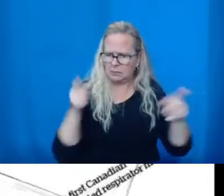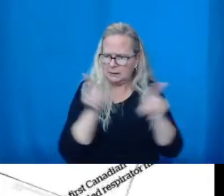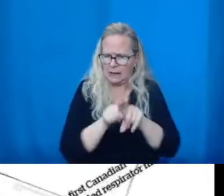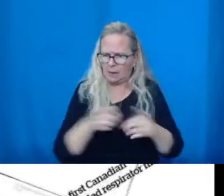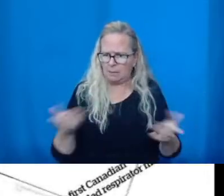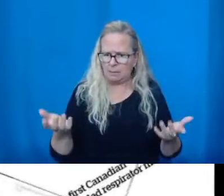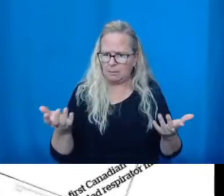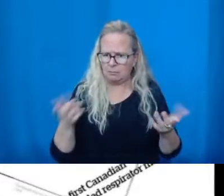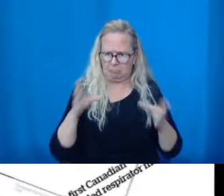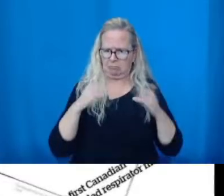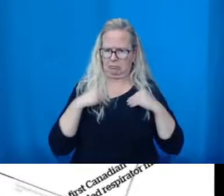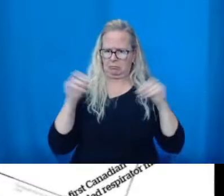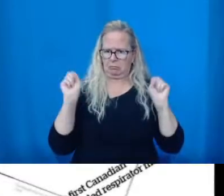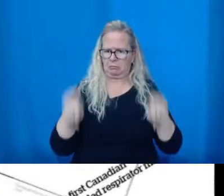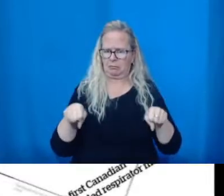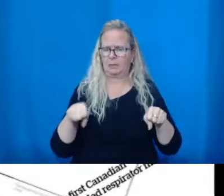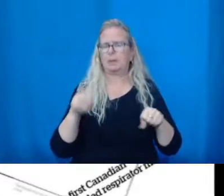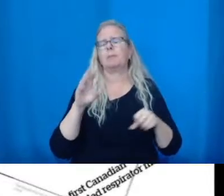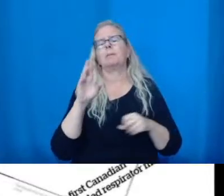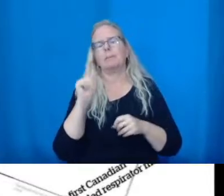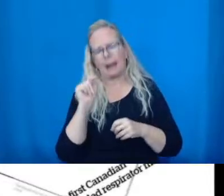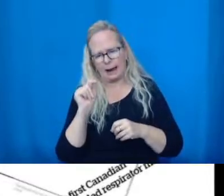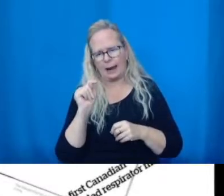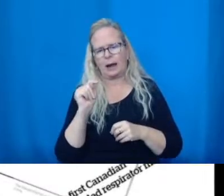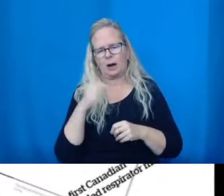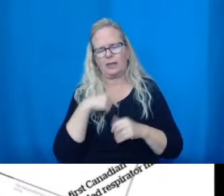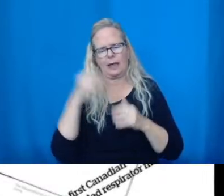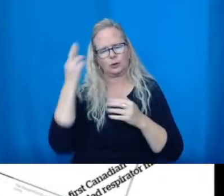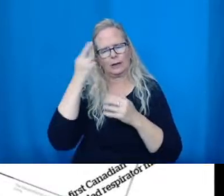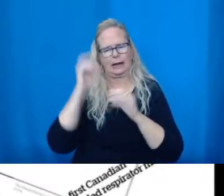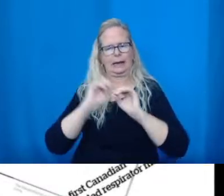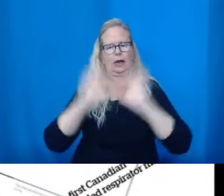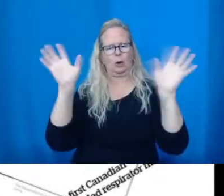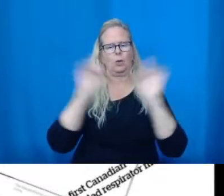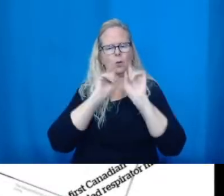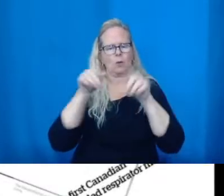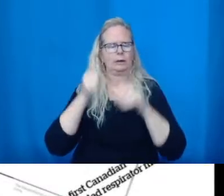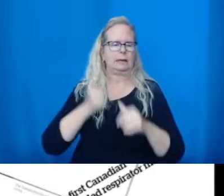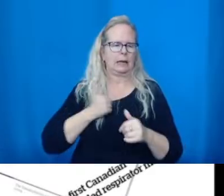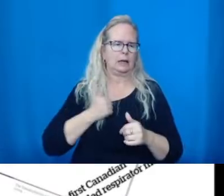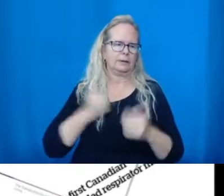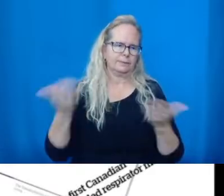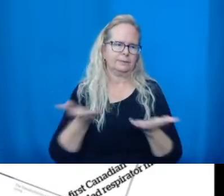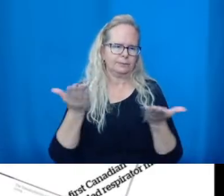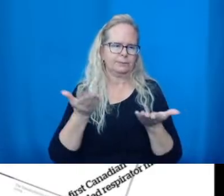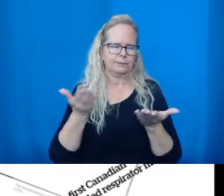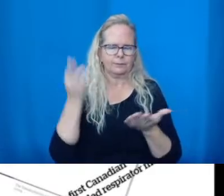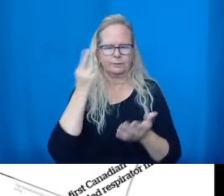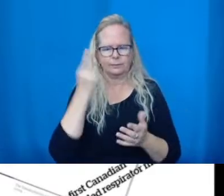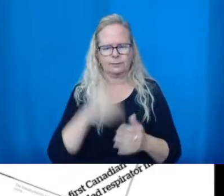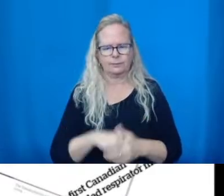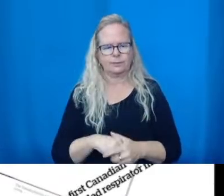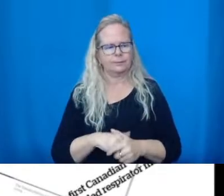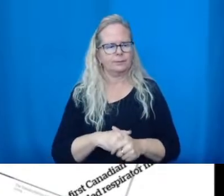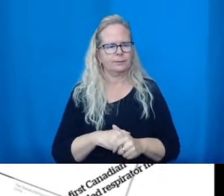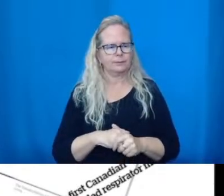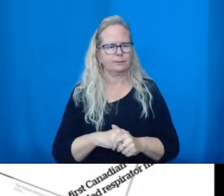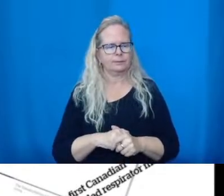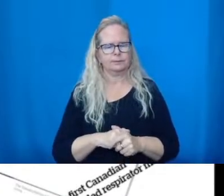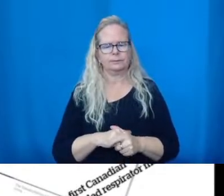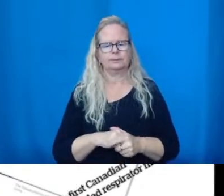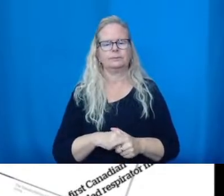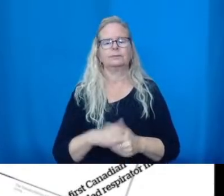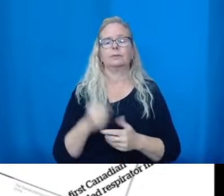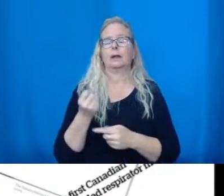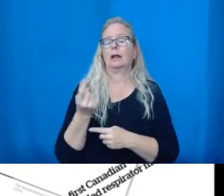so that is something now in place. And later last year, Health Canada actually created its own specification